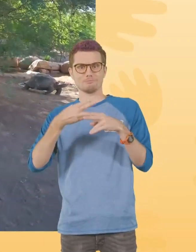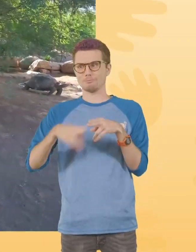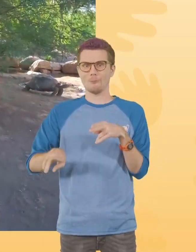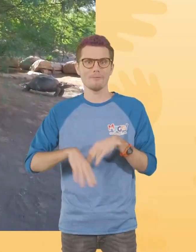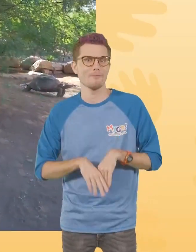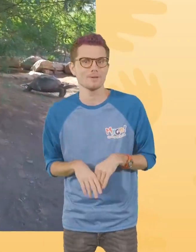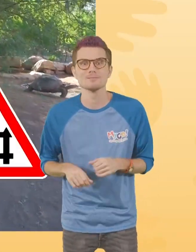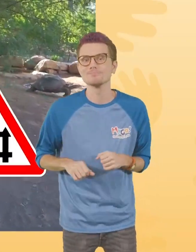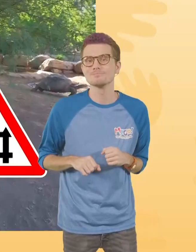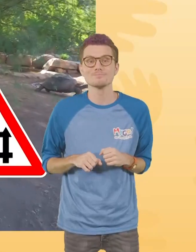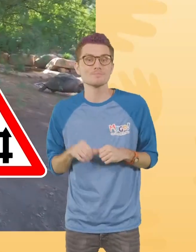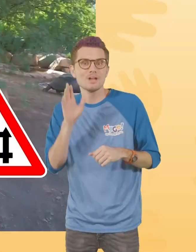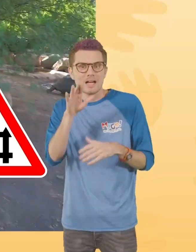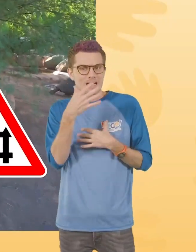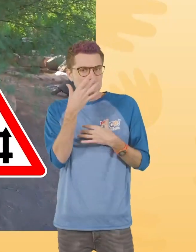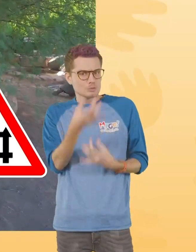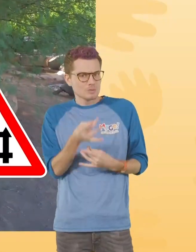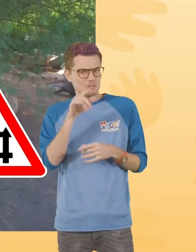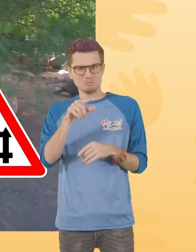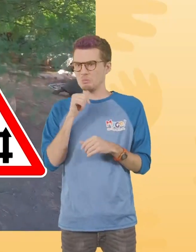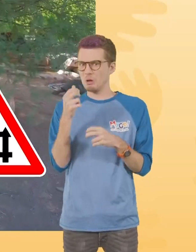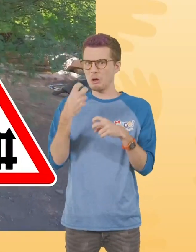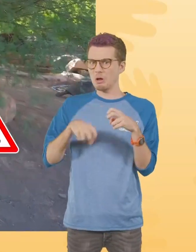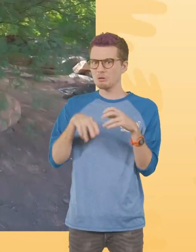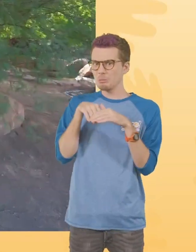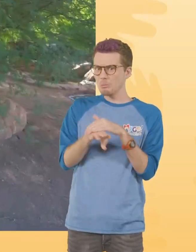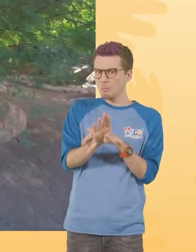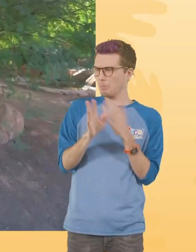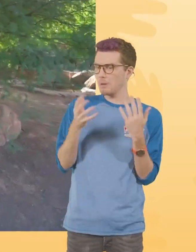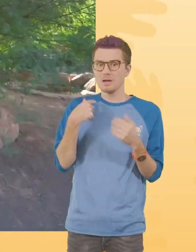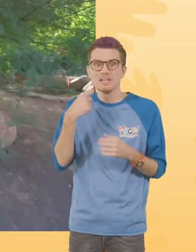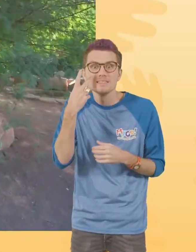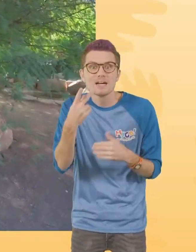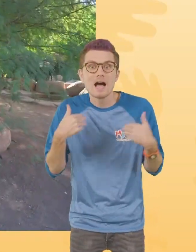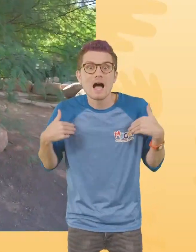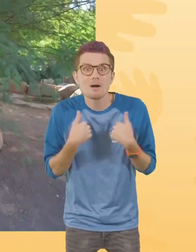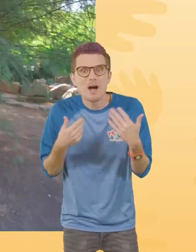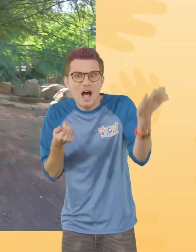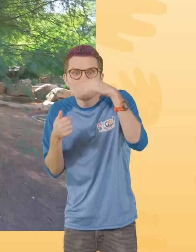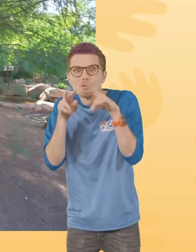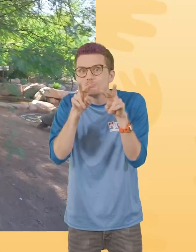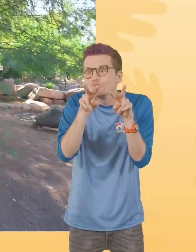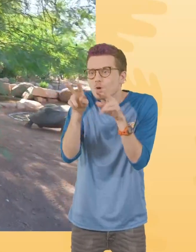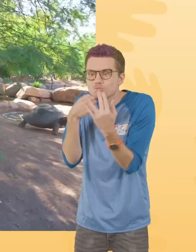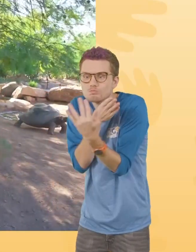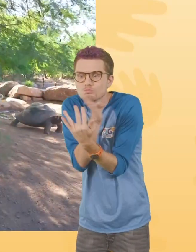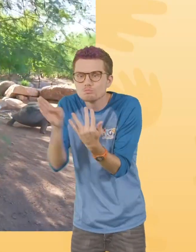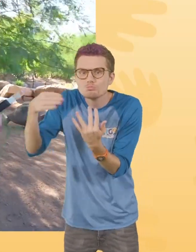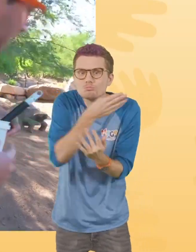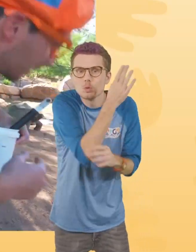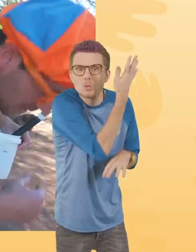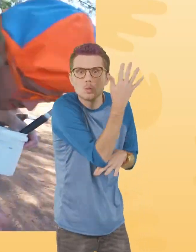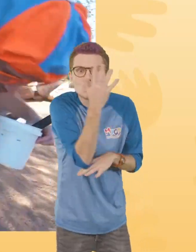a short barrier. Interesting. That wasn't too hard to get in. Oh, I see the